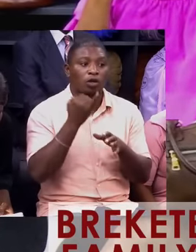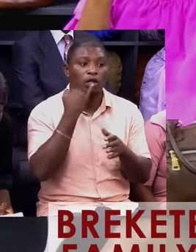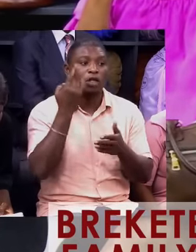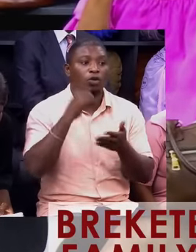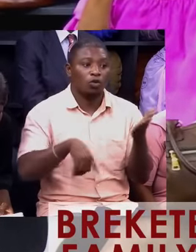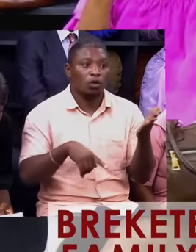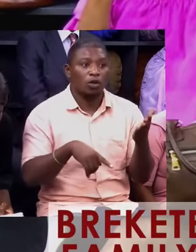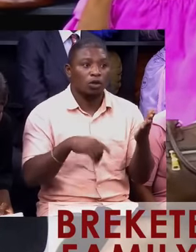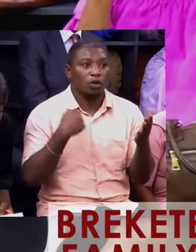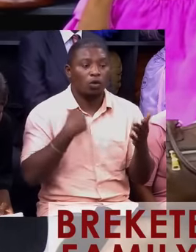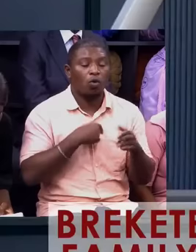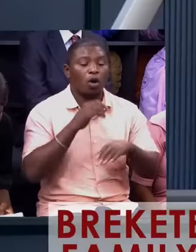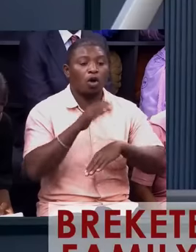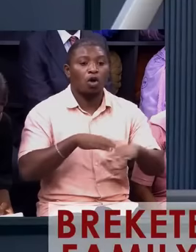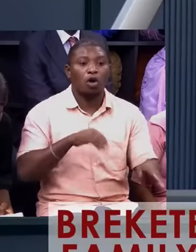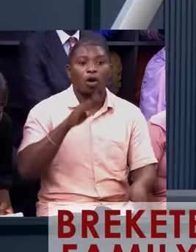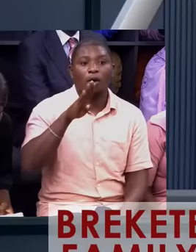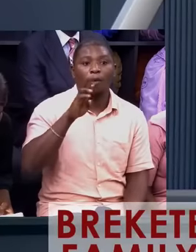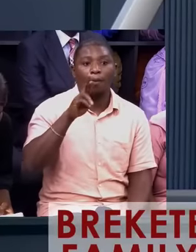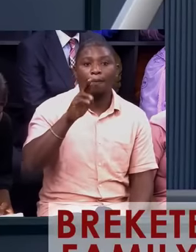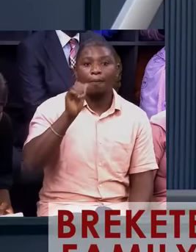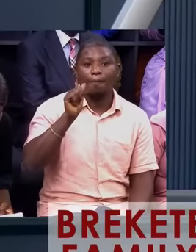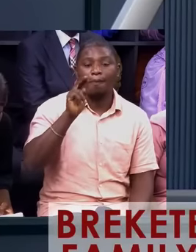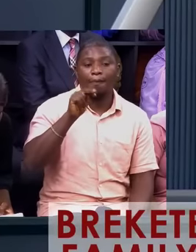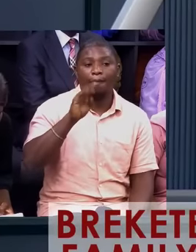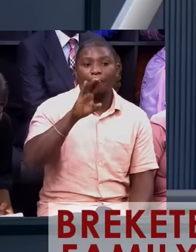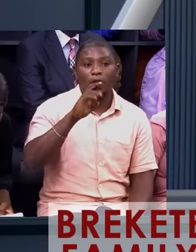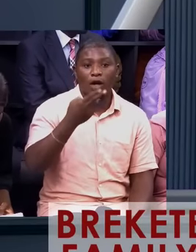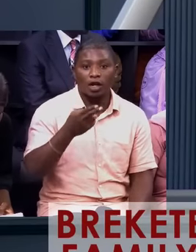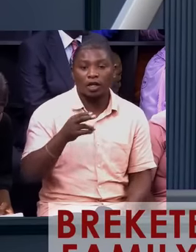call Brand visibility in